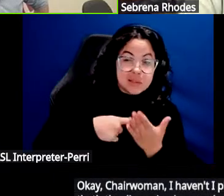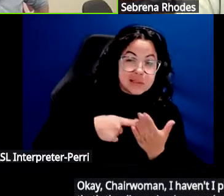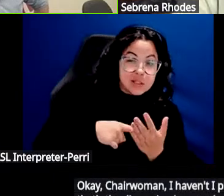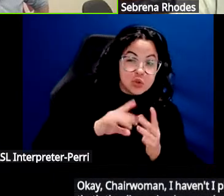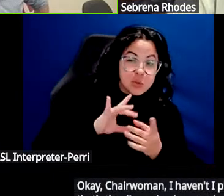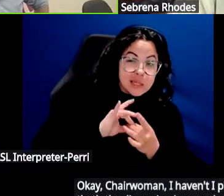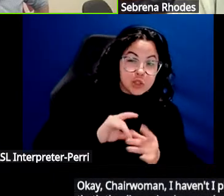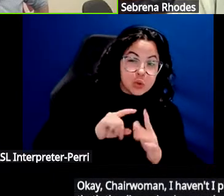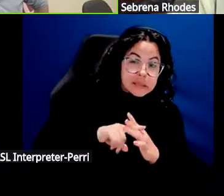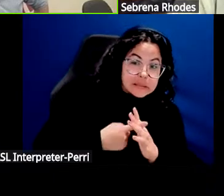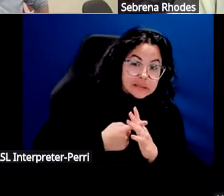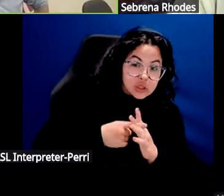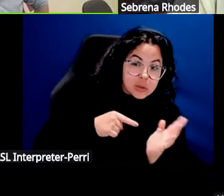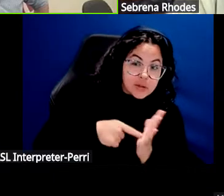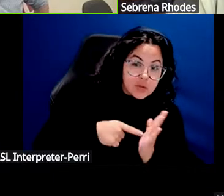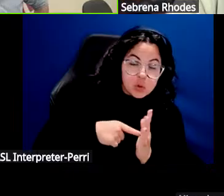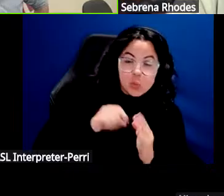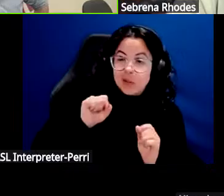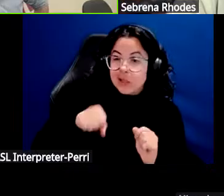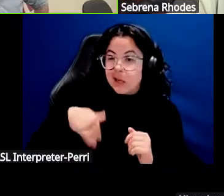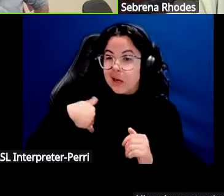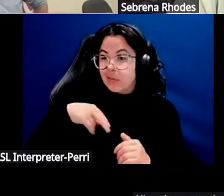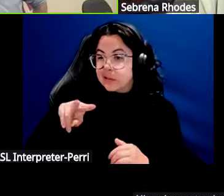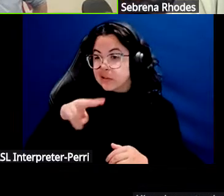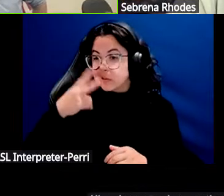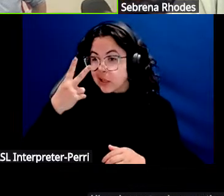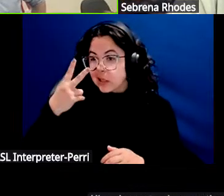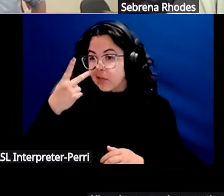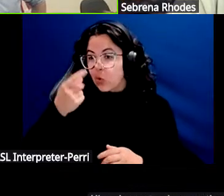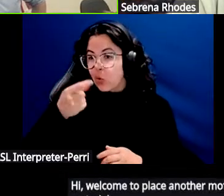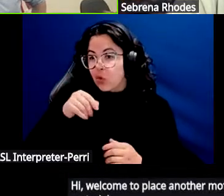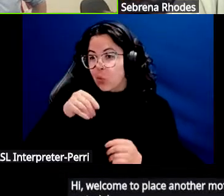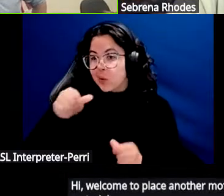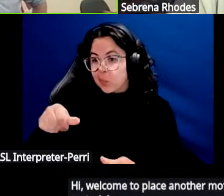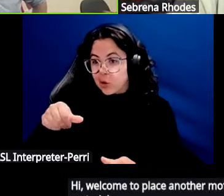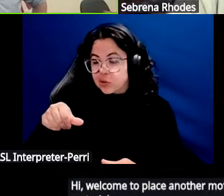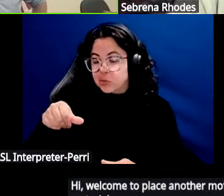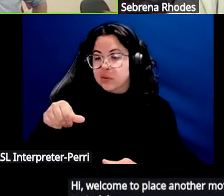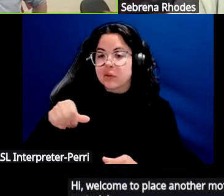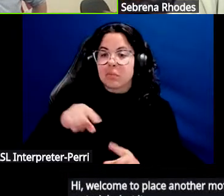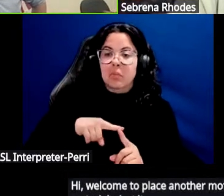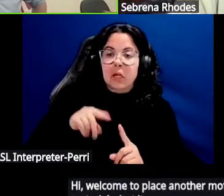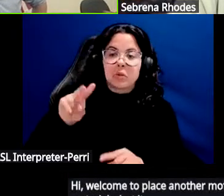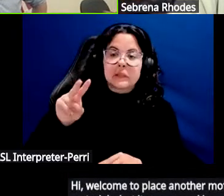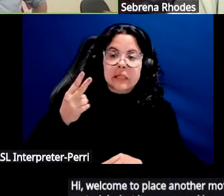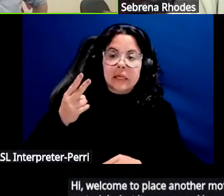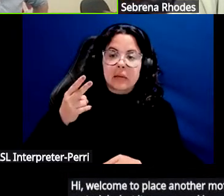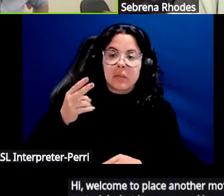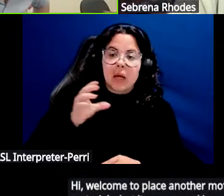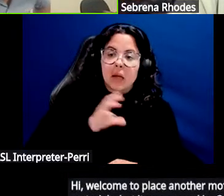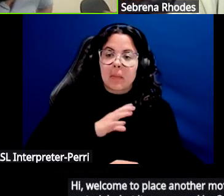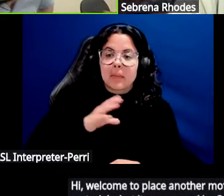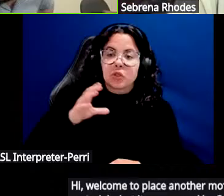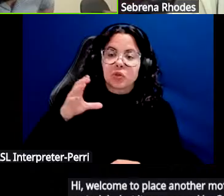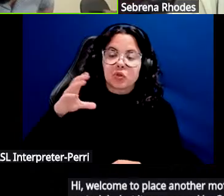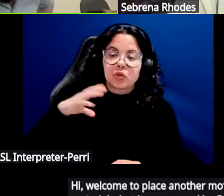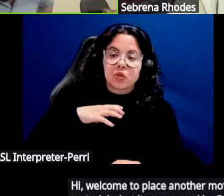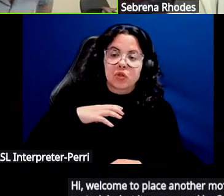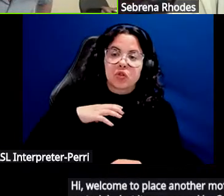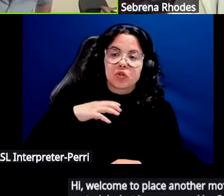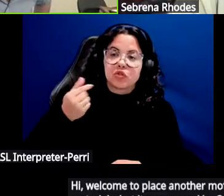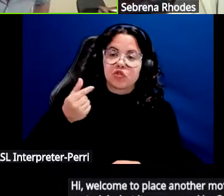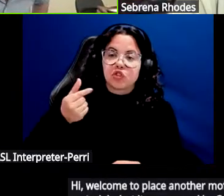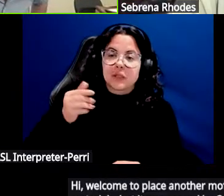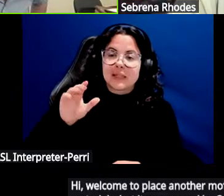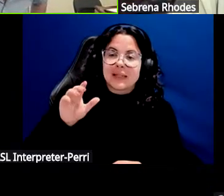Okay. welcome to place another motion regarding the reimbursement of print materials, but it was seconded by Commissioner G. Campbell, was